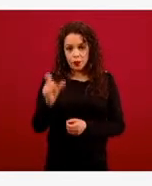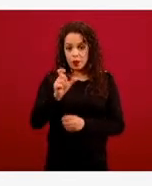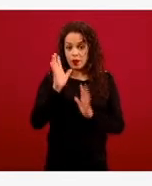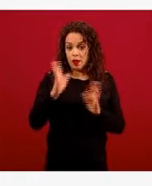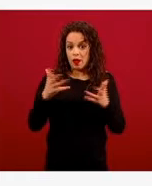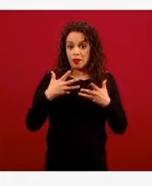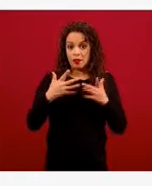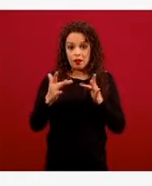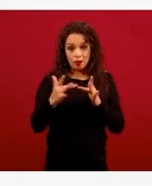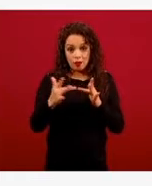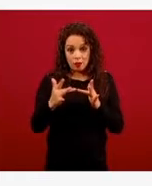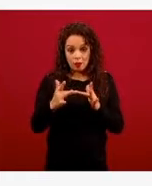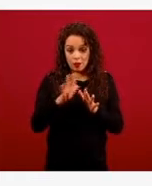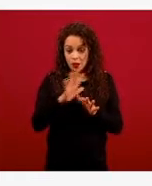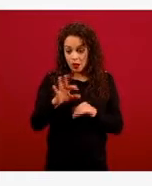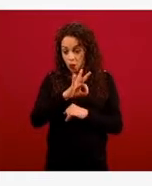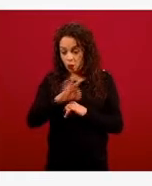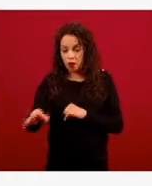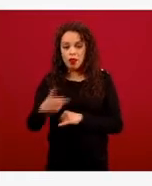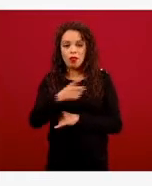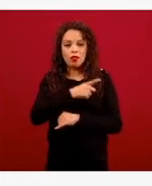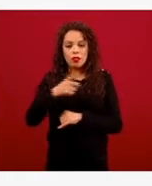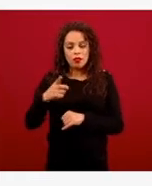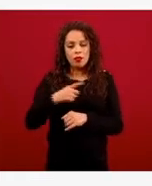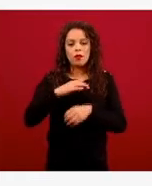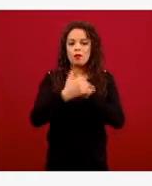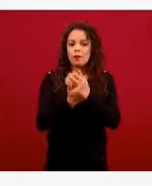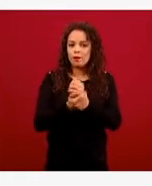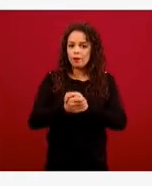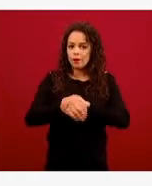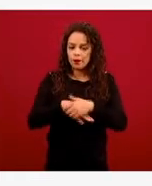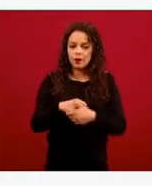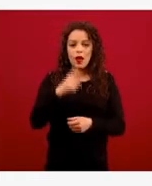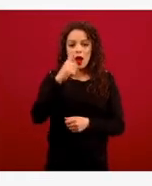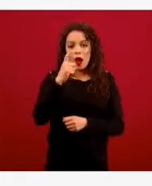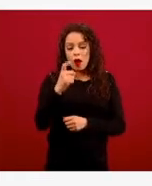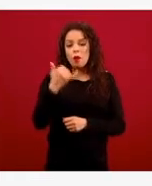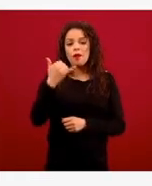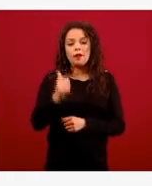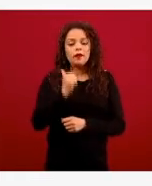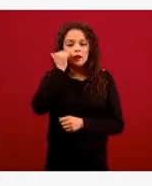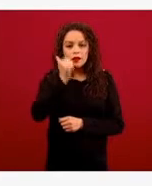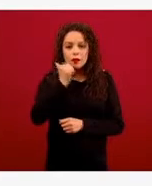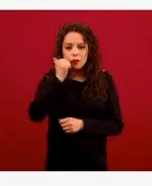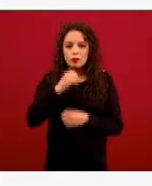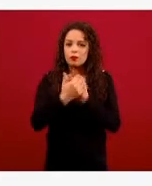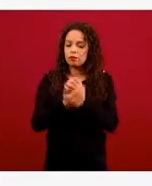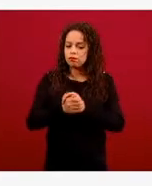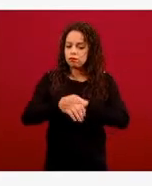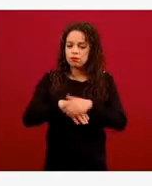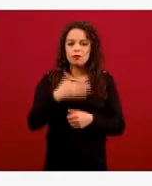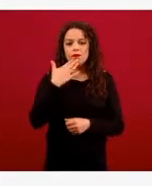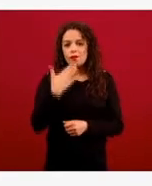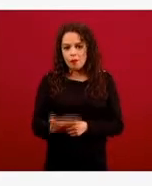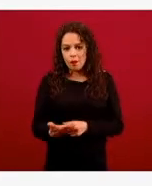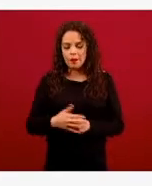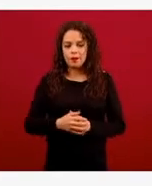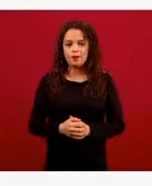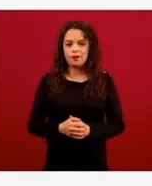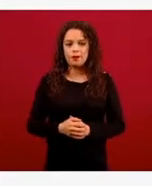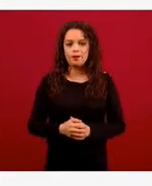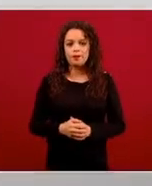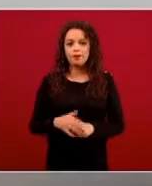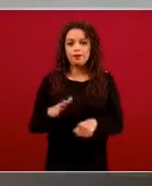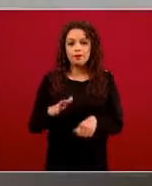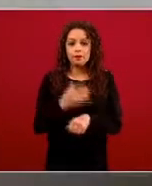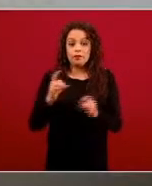here. So it is very important to guarantee to keep our hands clean at all times by